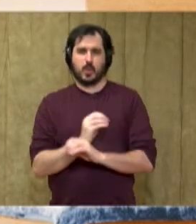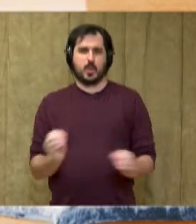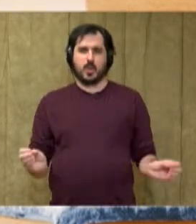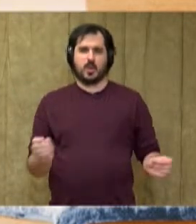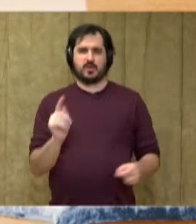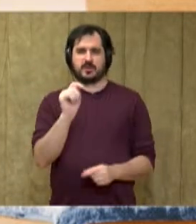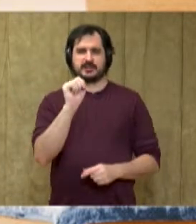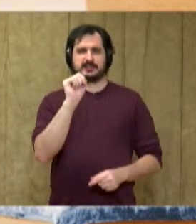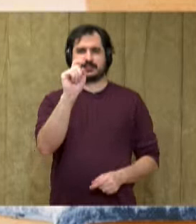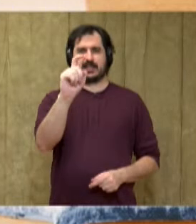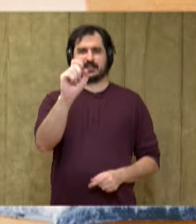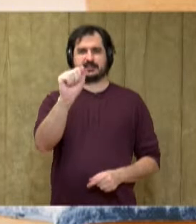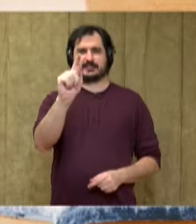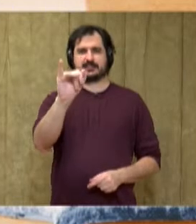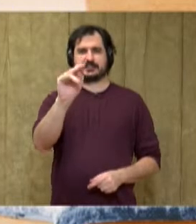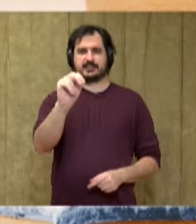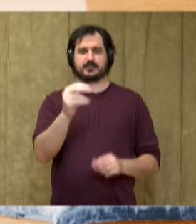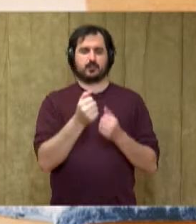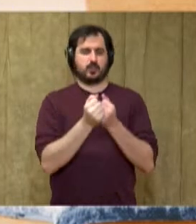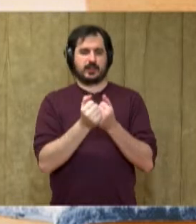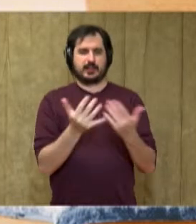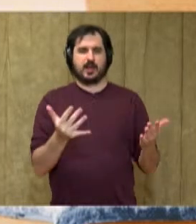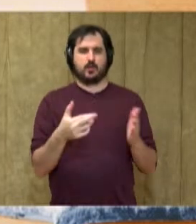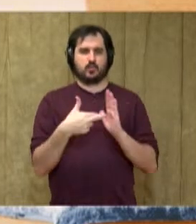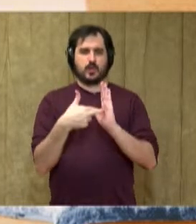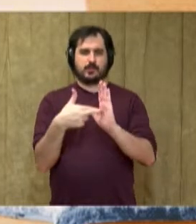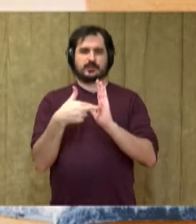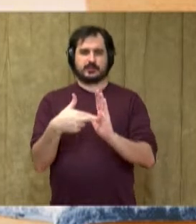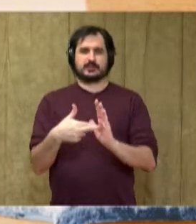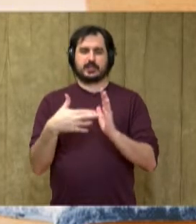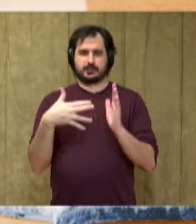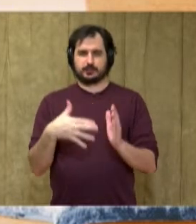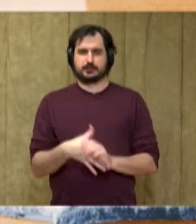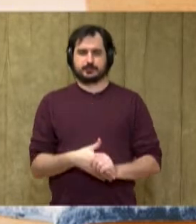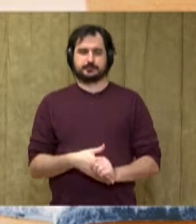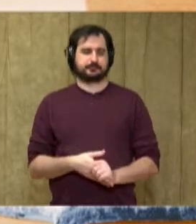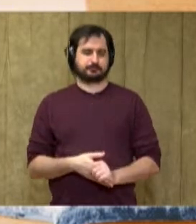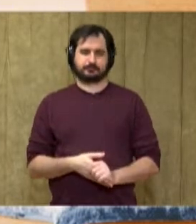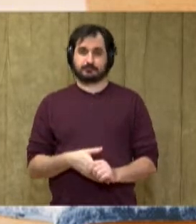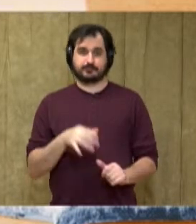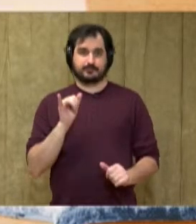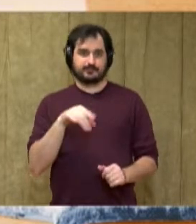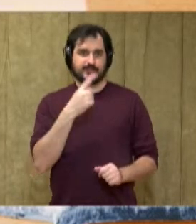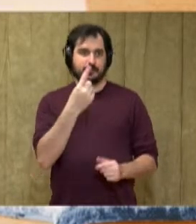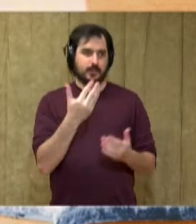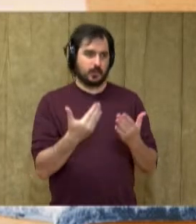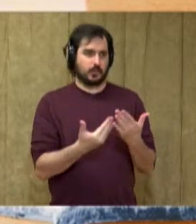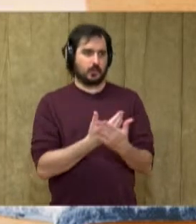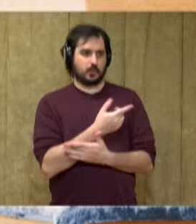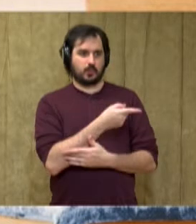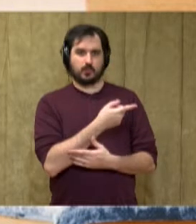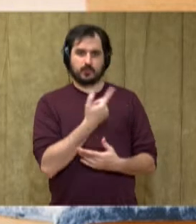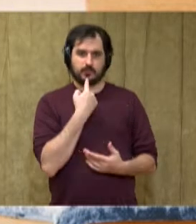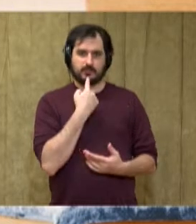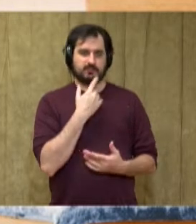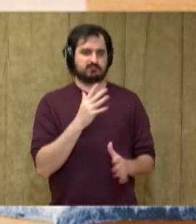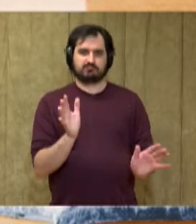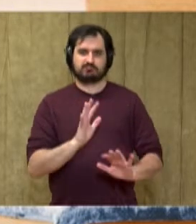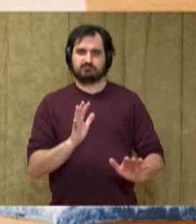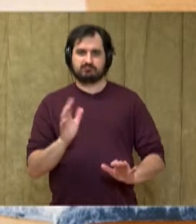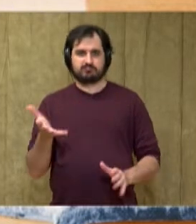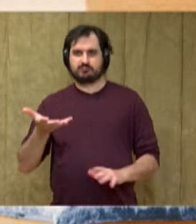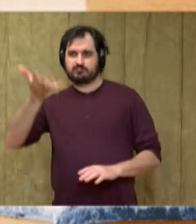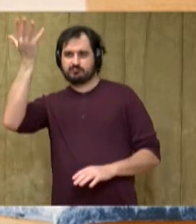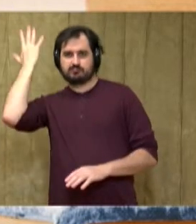without representation. So that's not something new that the colonists were saying. This has been the way. This meant that citizens could never